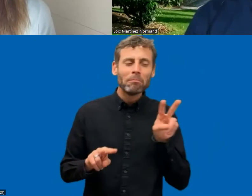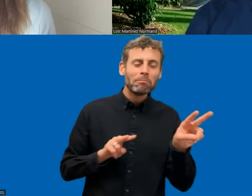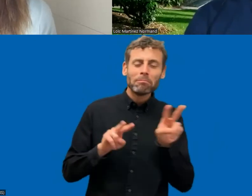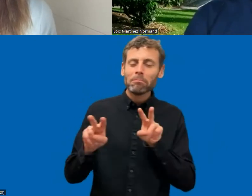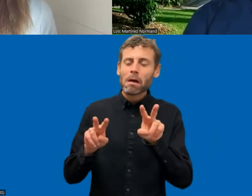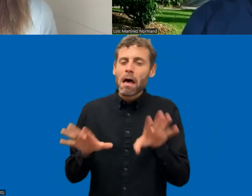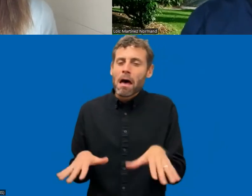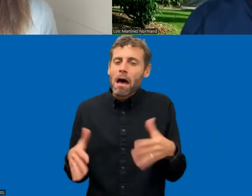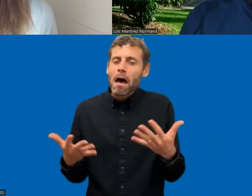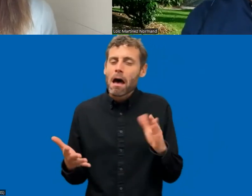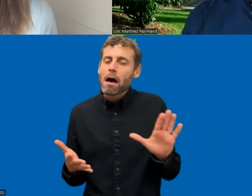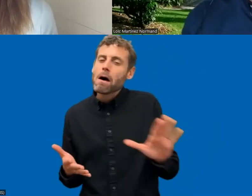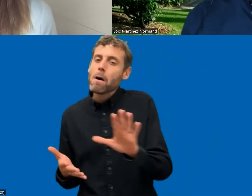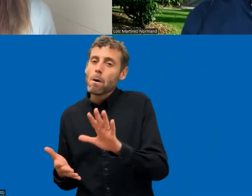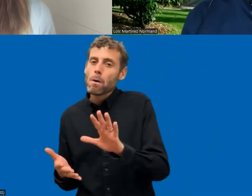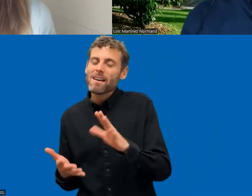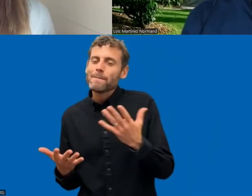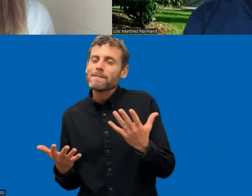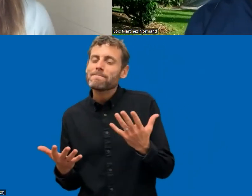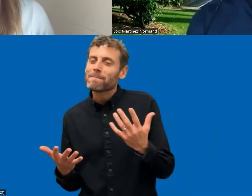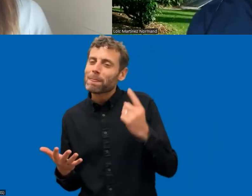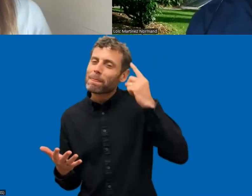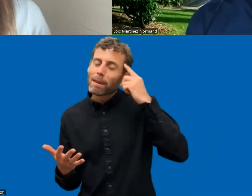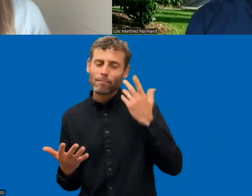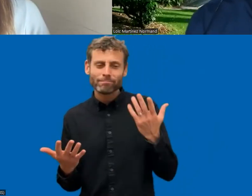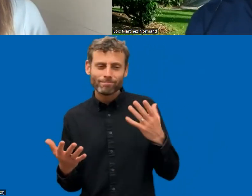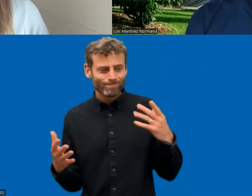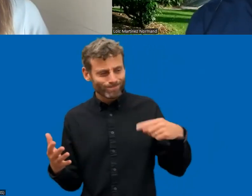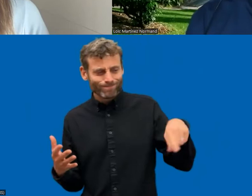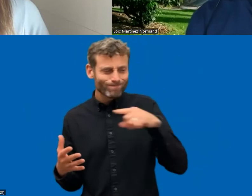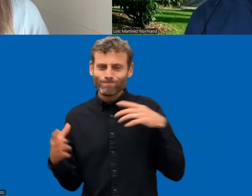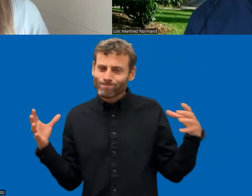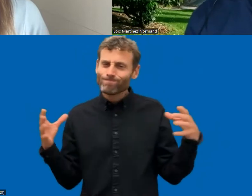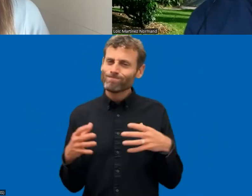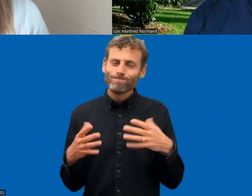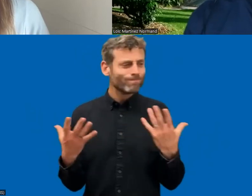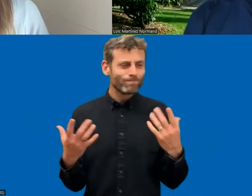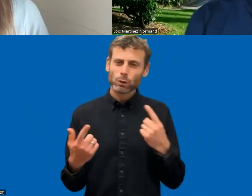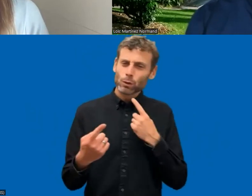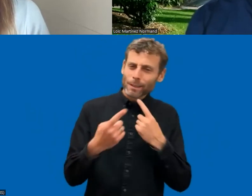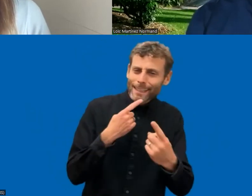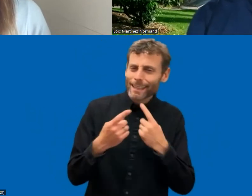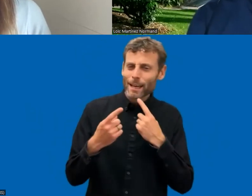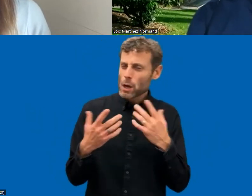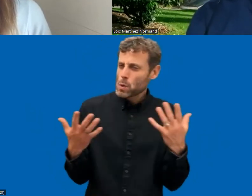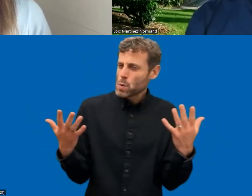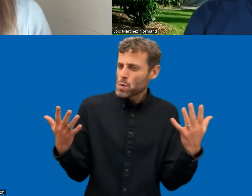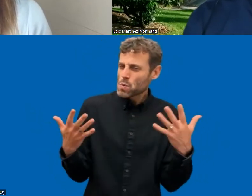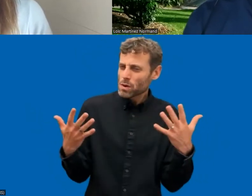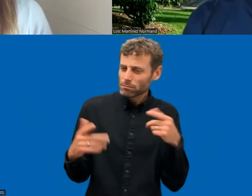many people could help, but for them to agree and, let's say, collaborate in creating this set of